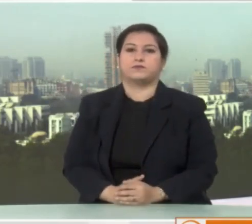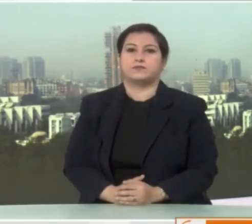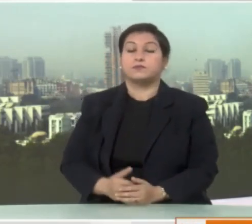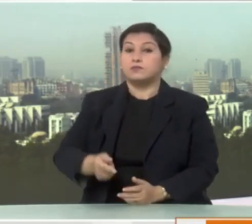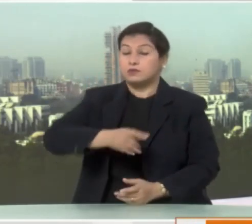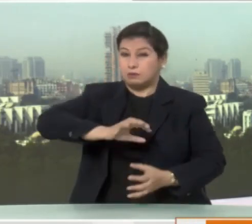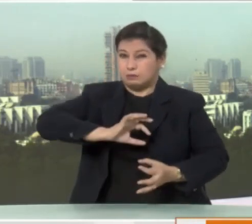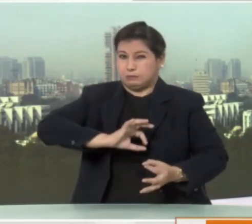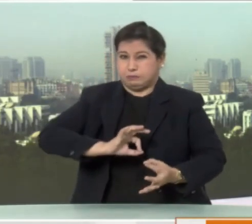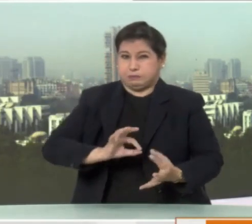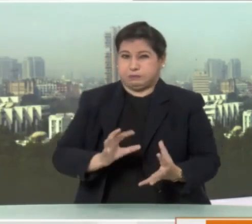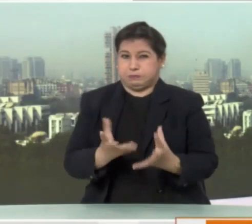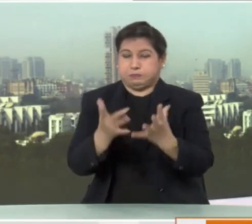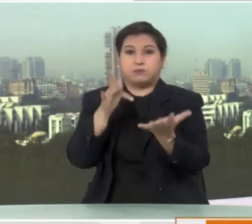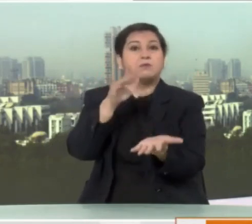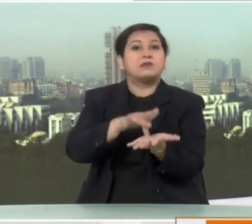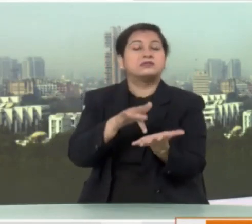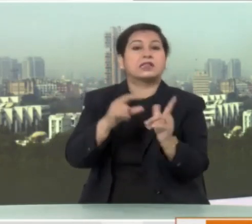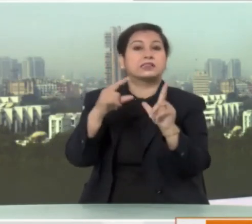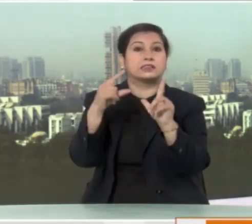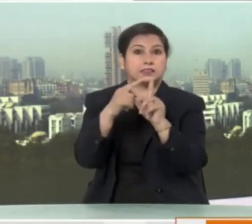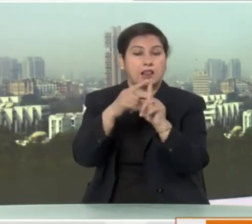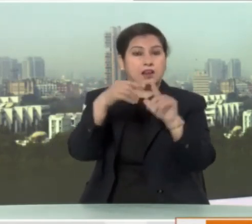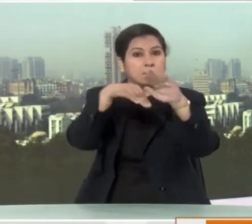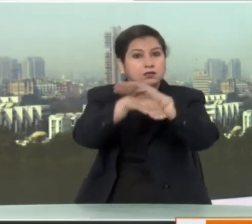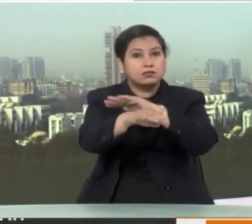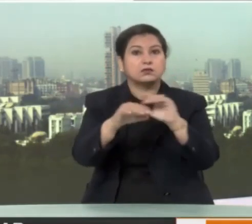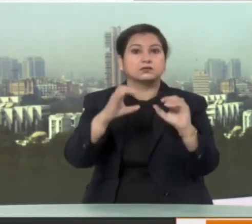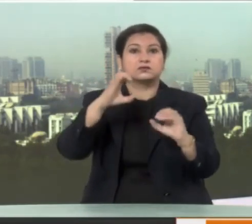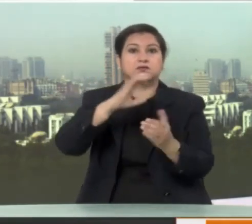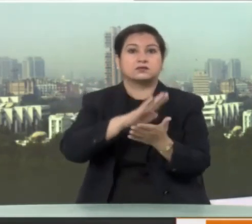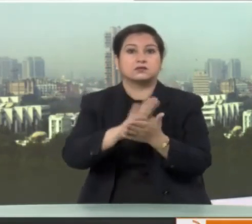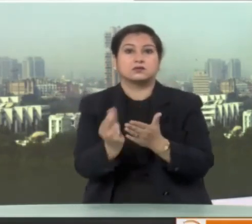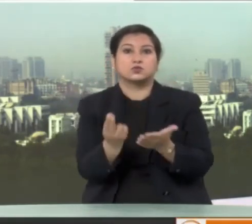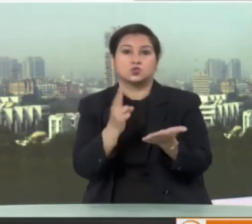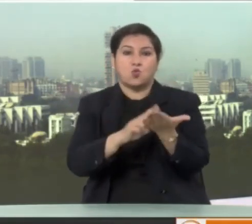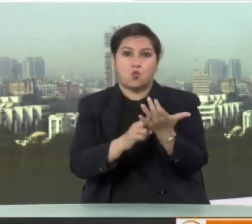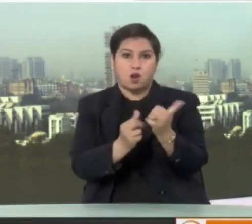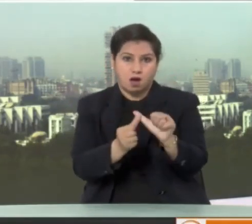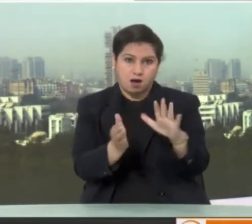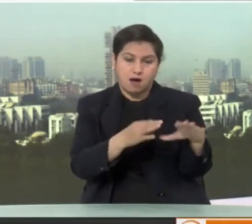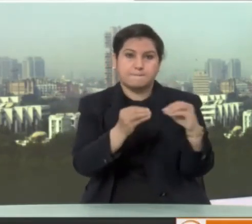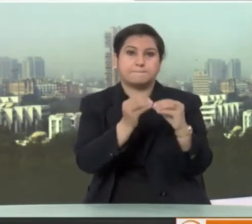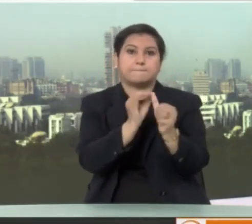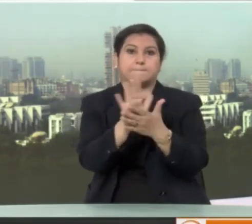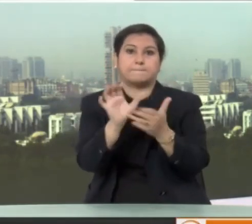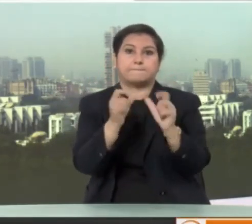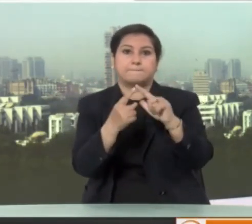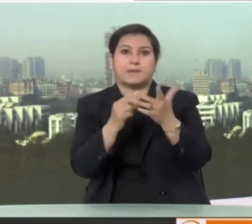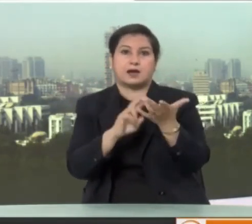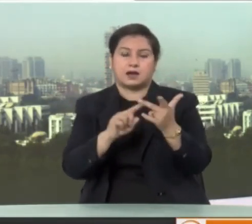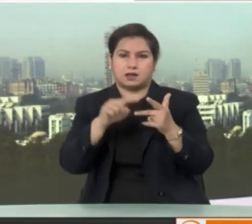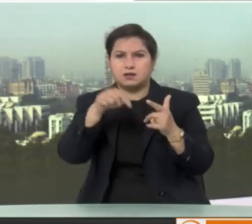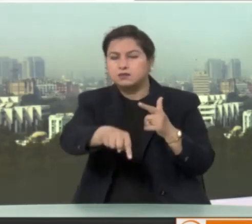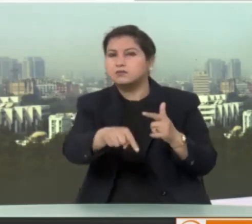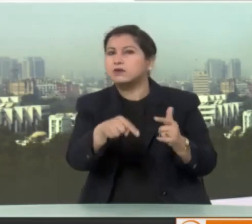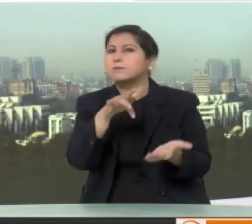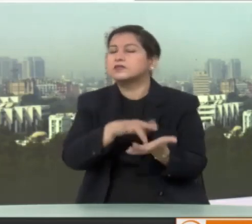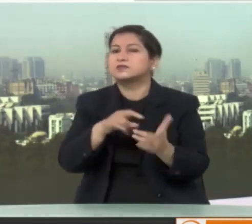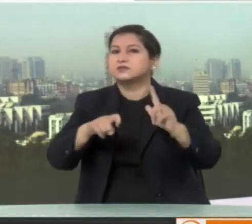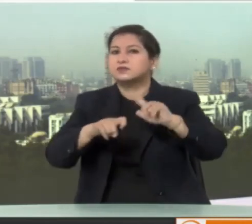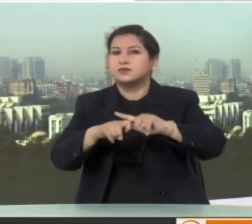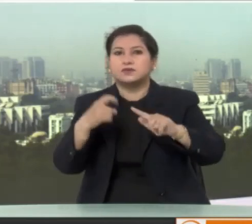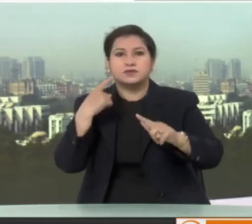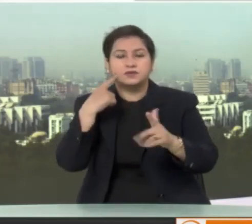Massive fire broke out during midnight in Delhi's Chuna Bhatti slum area located in Kirti Nagar. More than 24